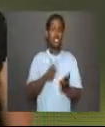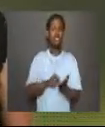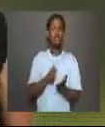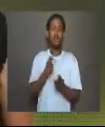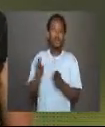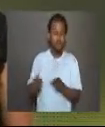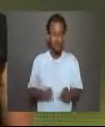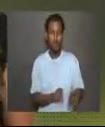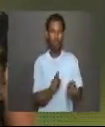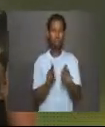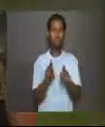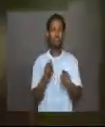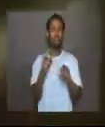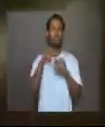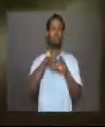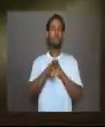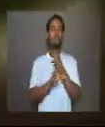your country.